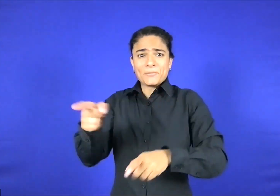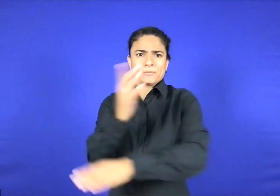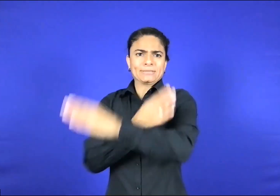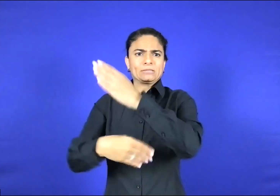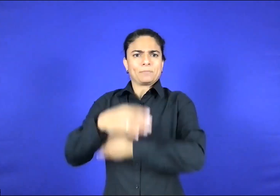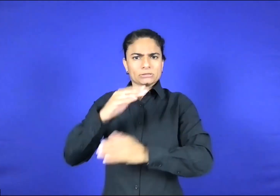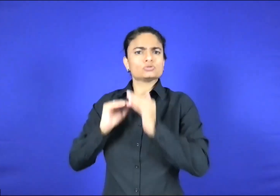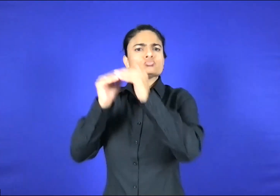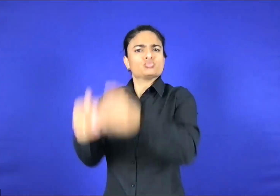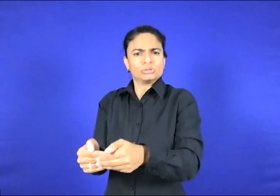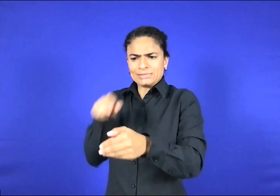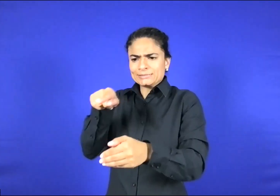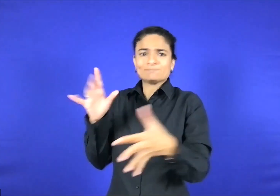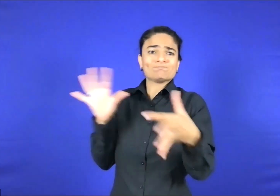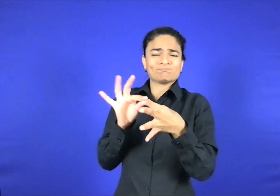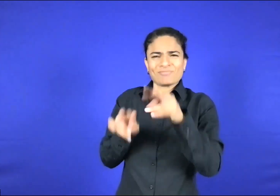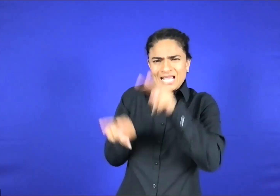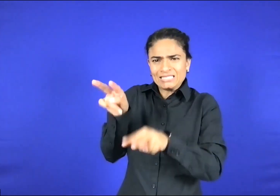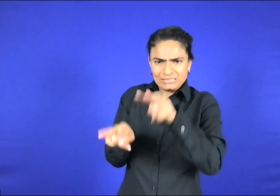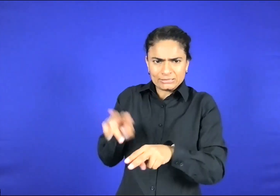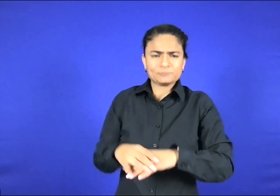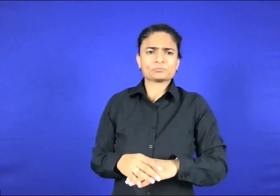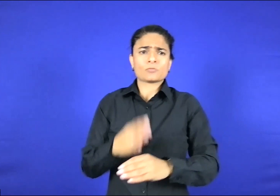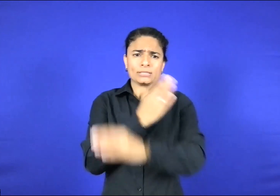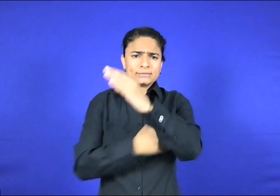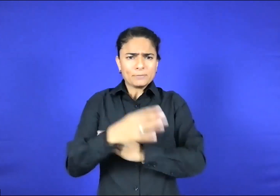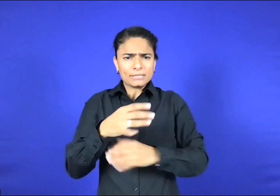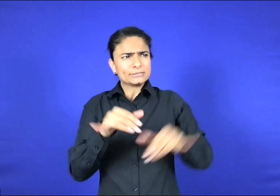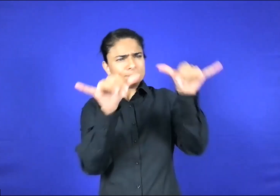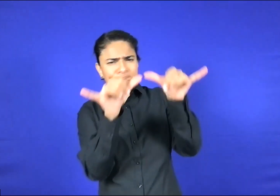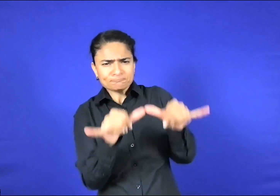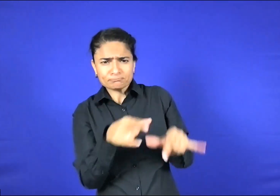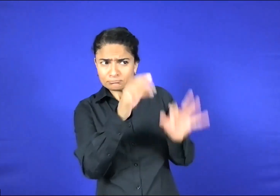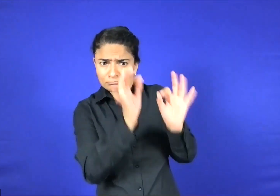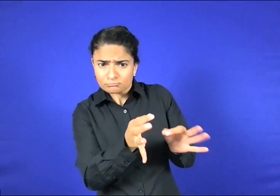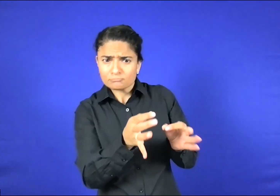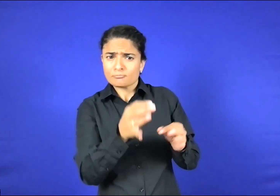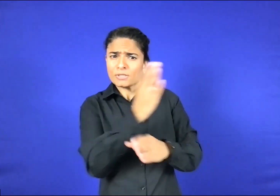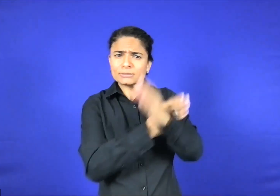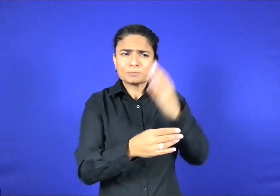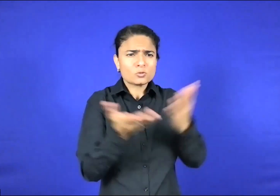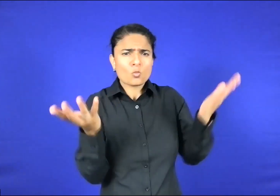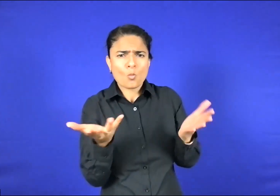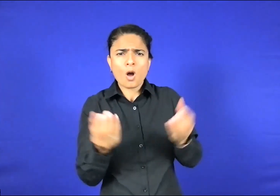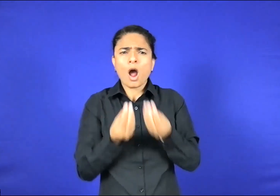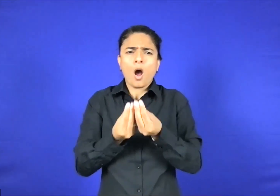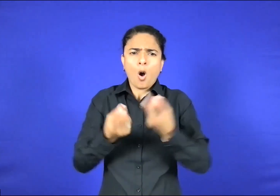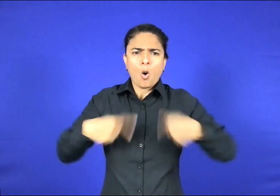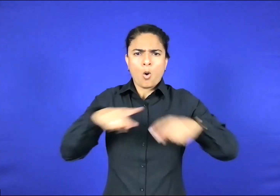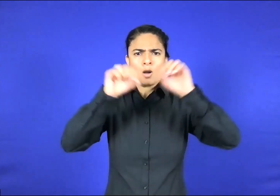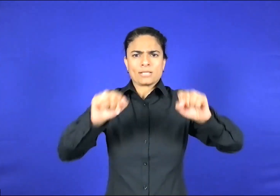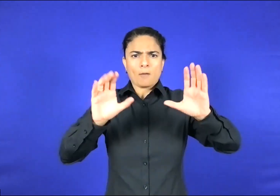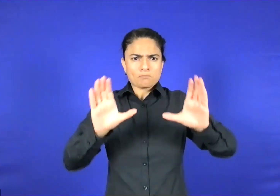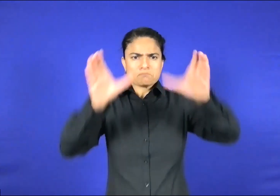them, and also illuminate the various contexts and possibly how do